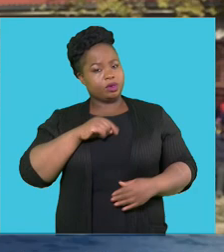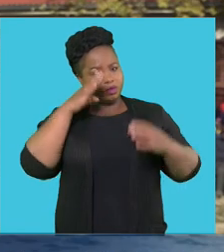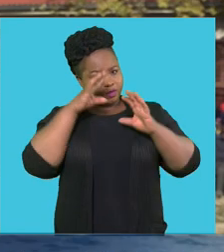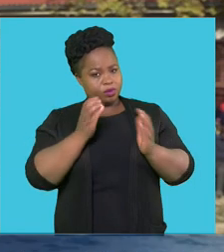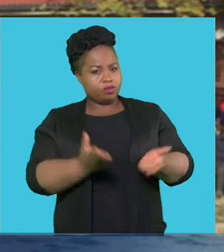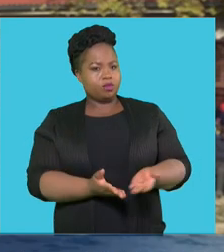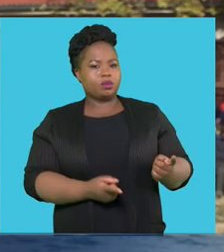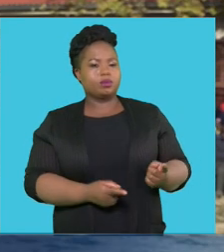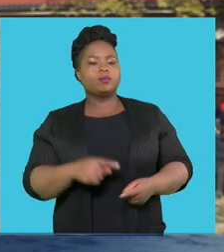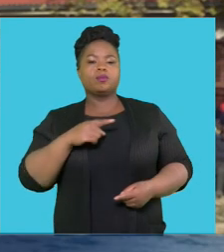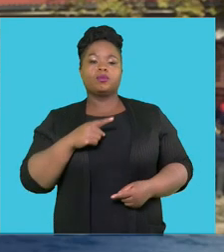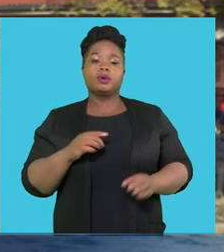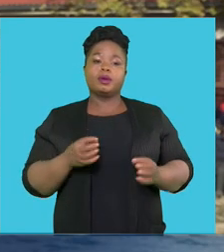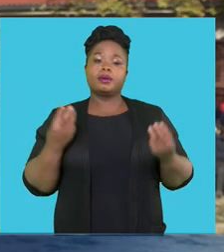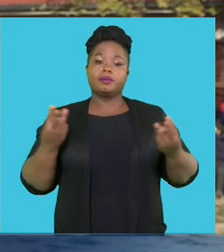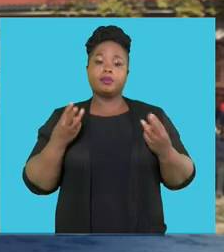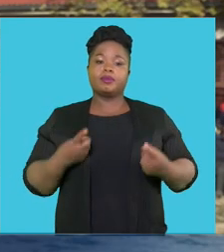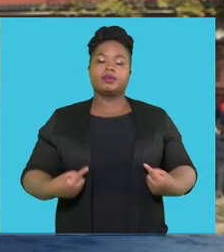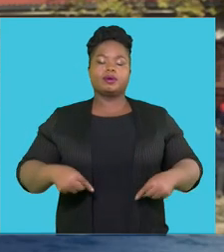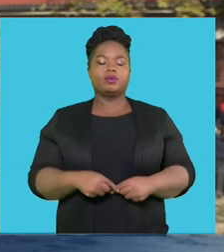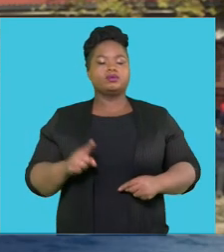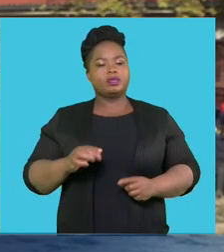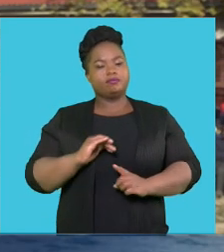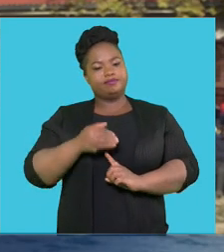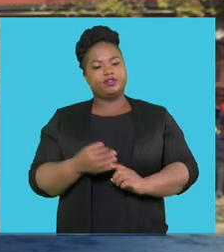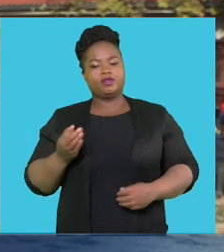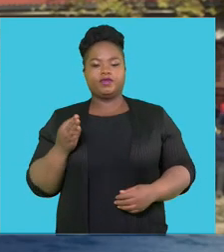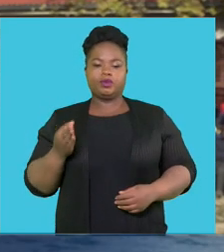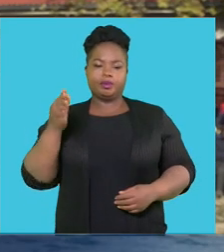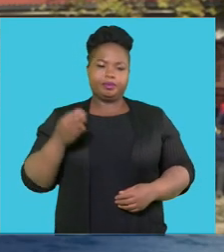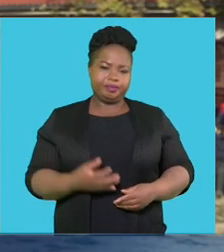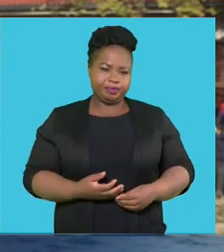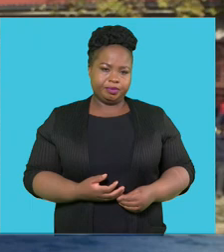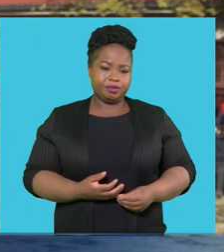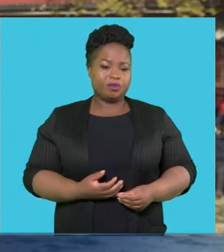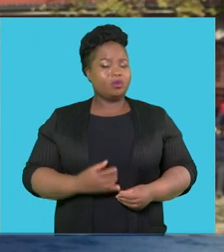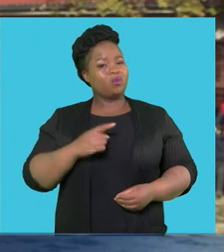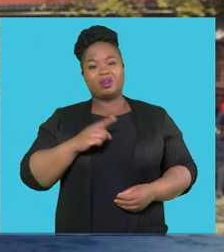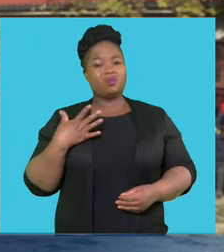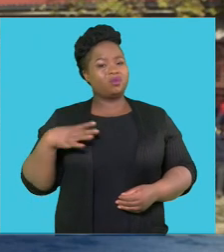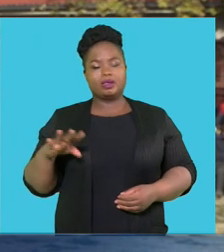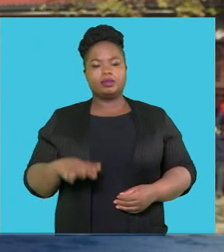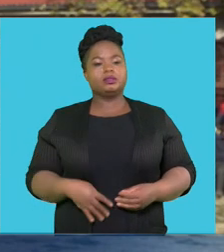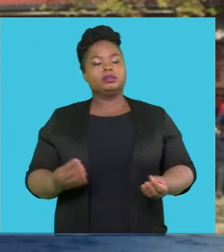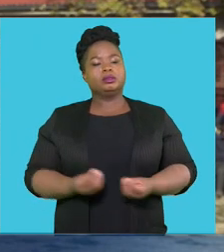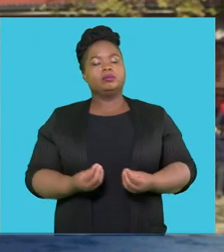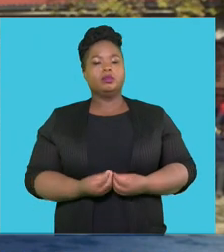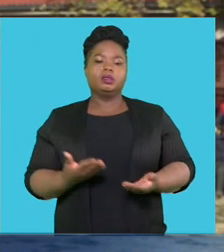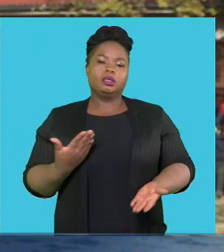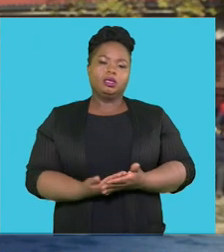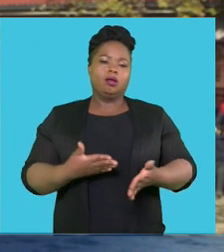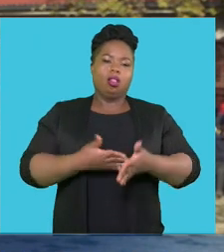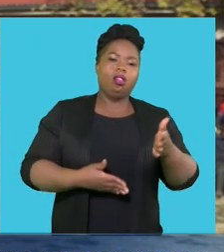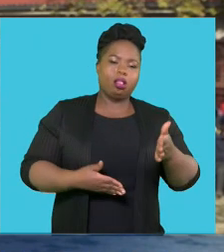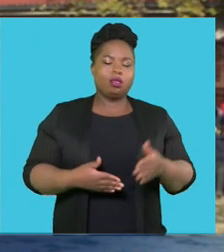is because our people, right, we need to conserve their future. In that, we don't want anything to come in between the education